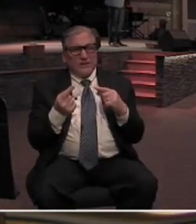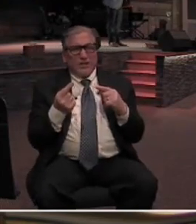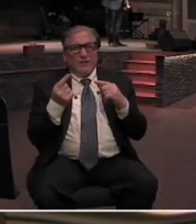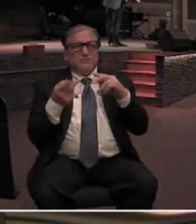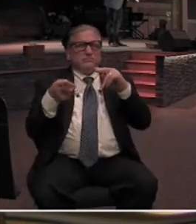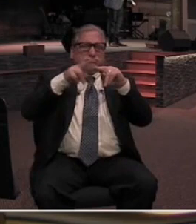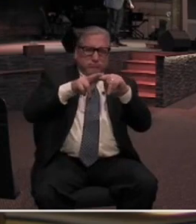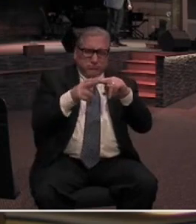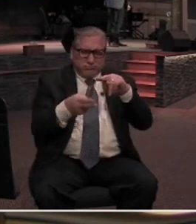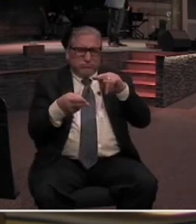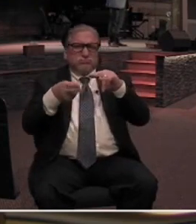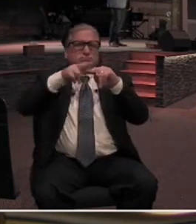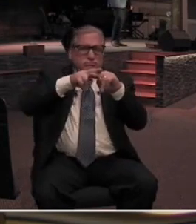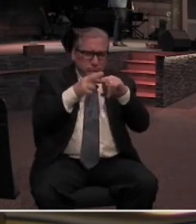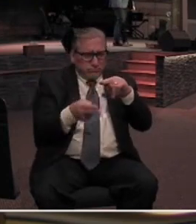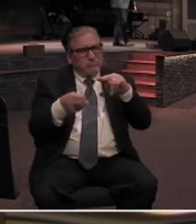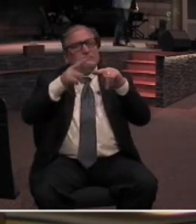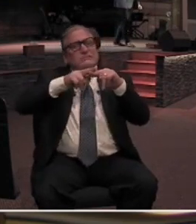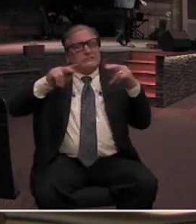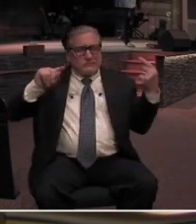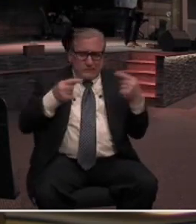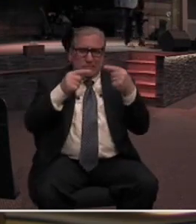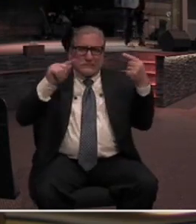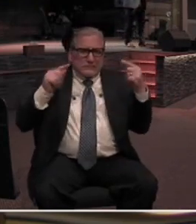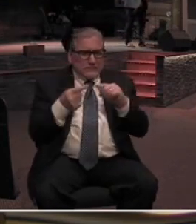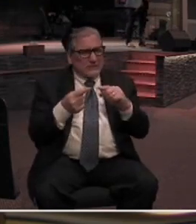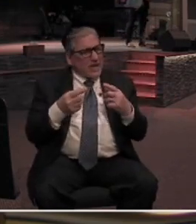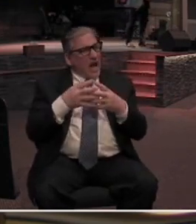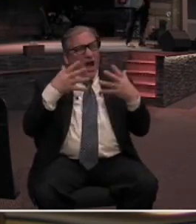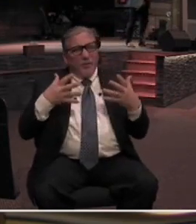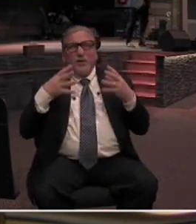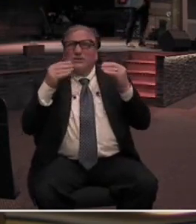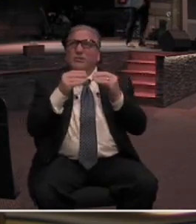compounding on injury. How much more